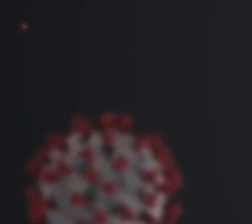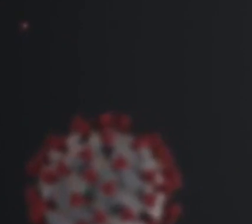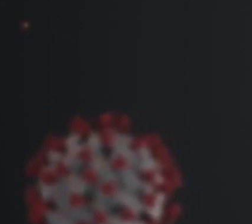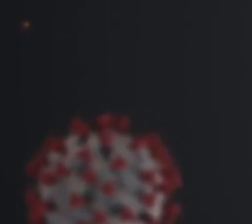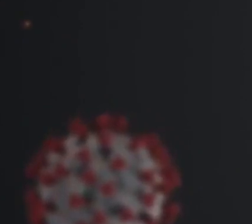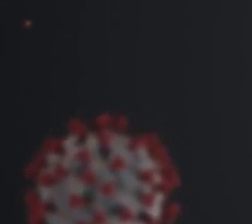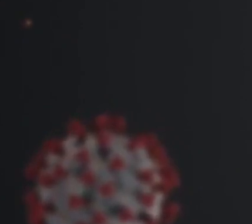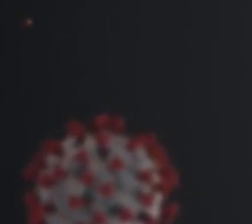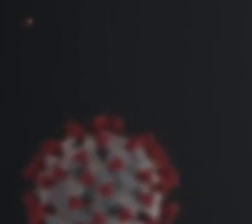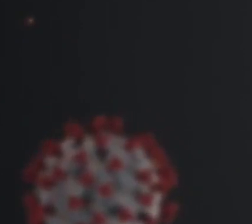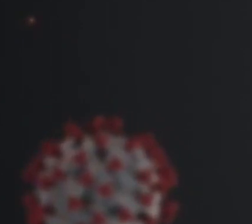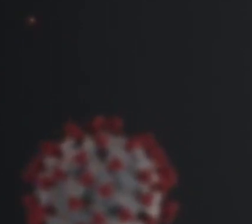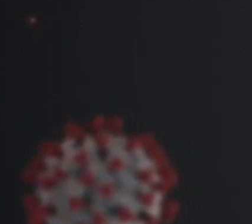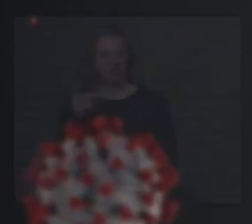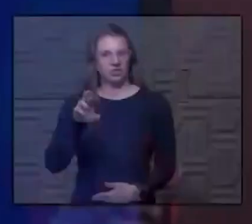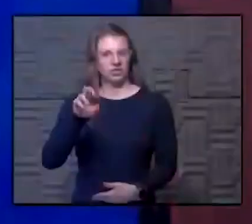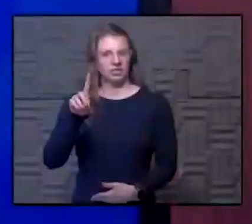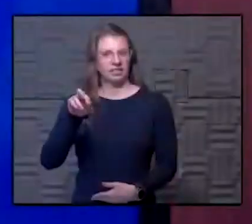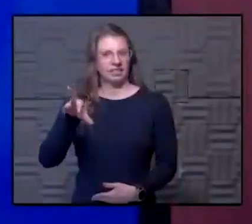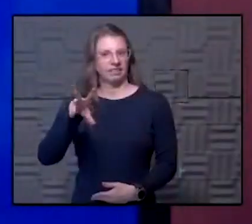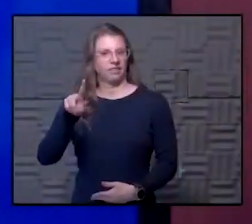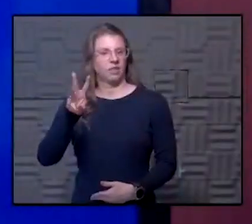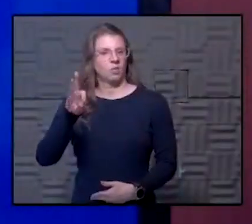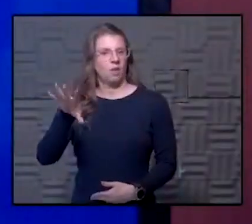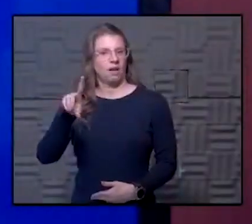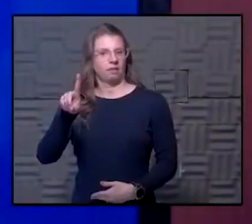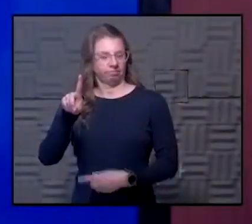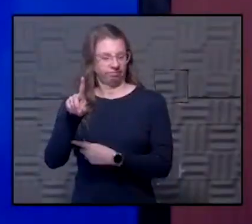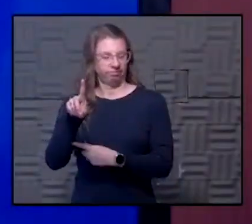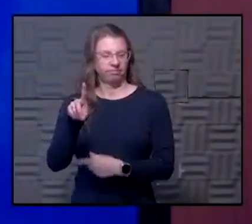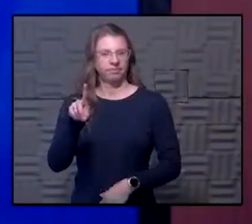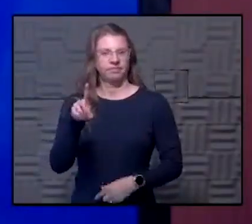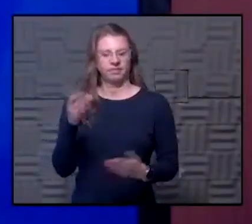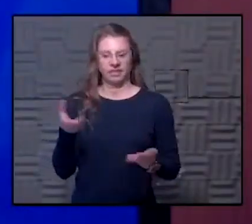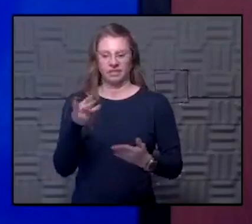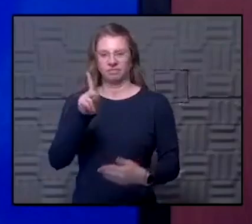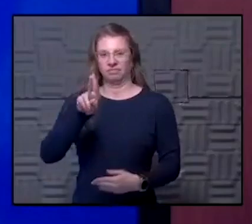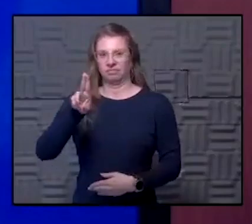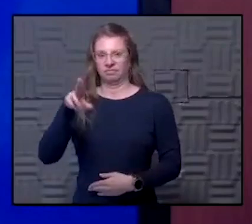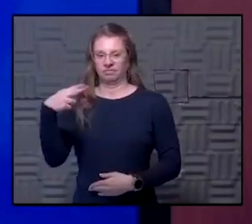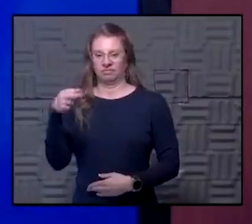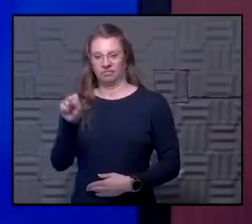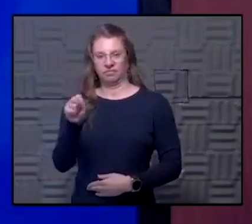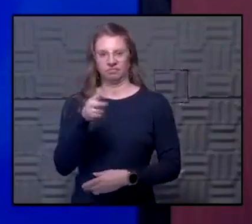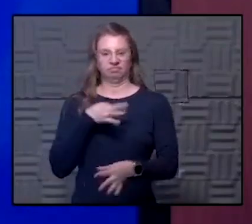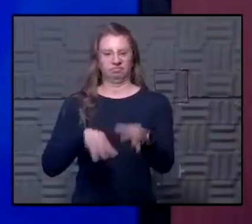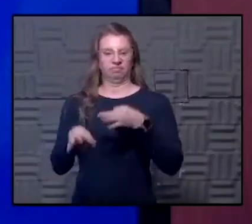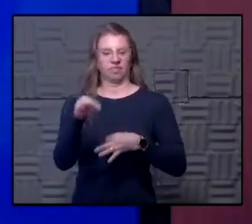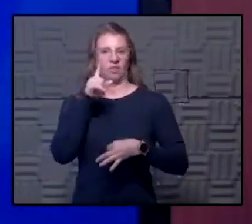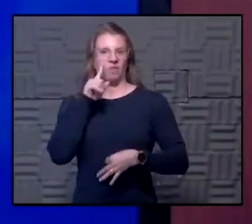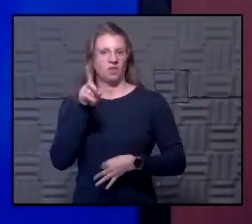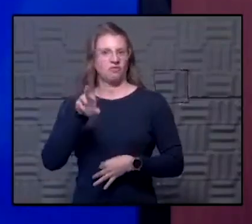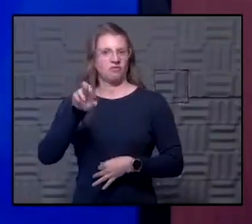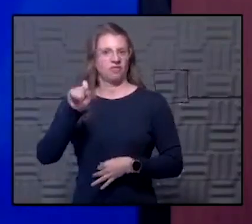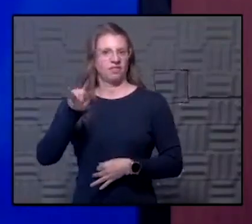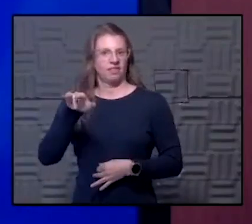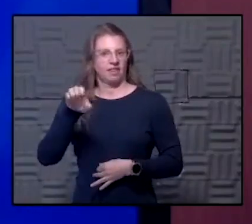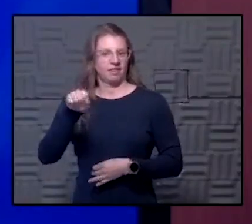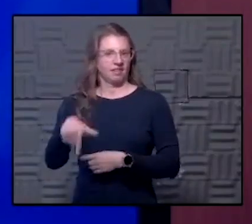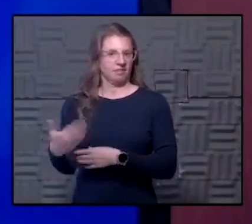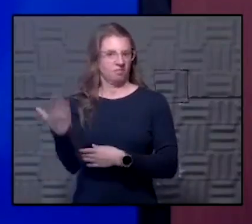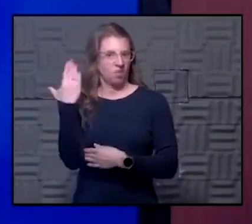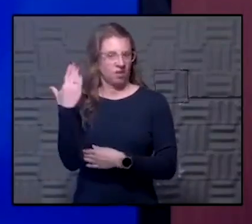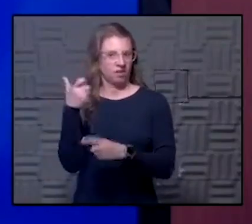Good morning, everyone. I'm Dr. David Wild, Vice President of Performance Improvement here at the University of Kansas Health System, filling in for Dr. Steve Stites this morning, who